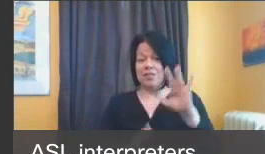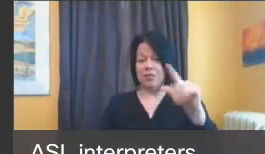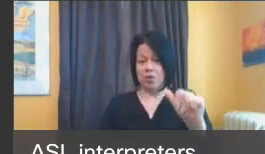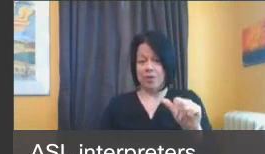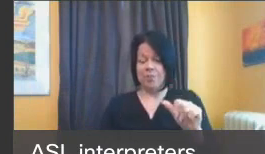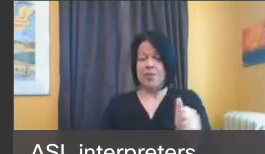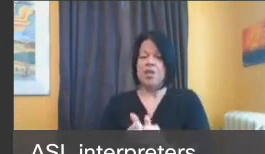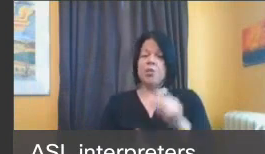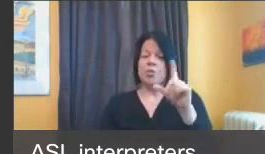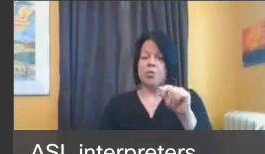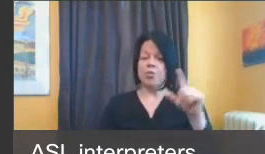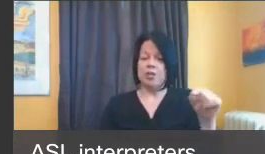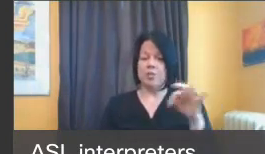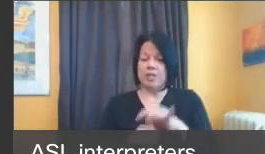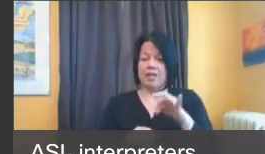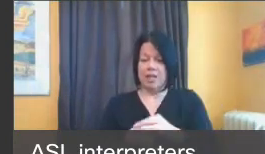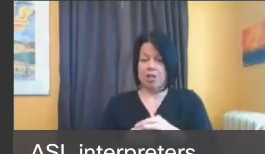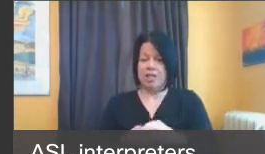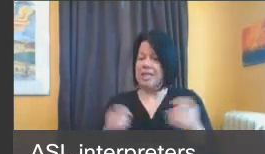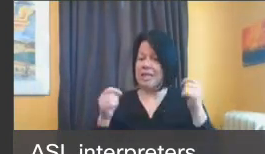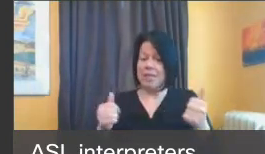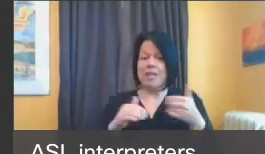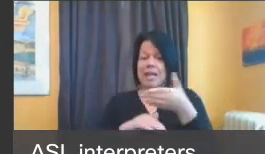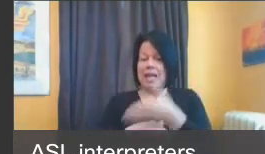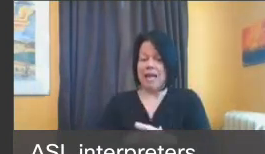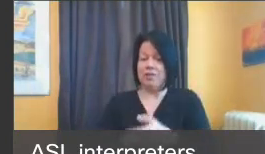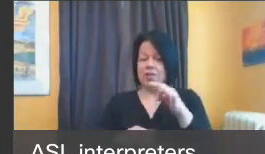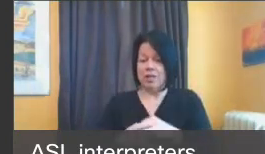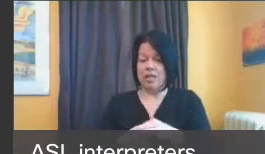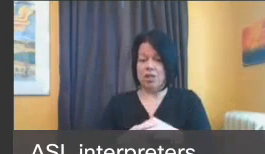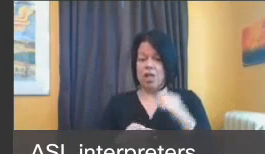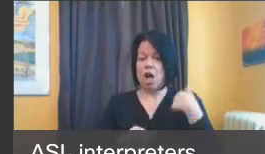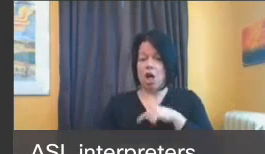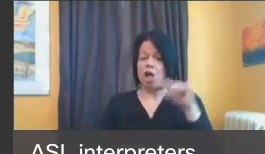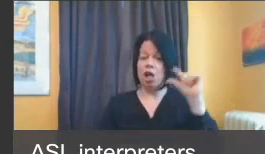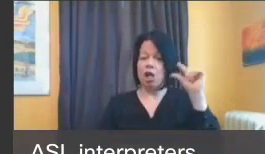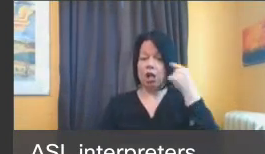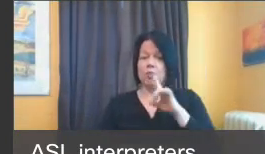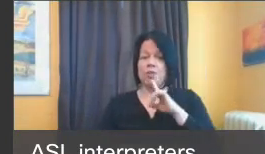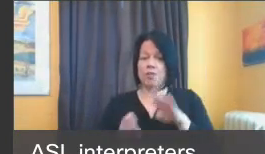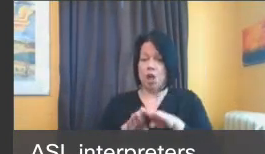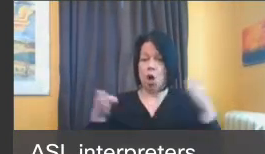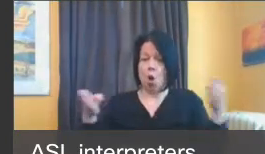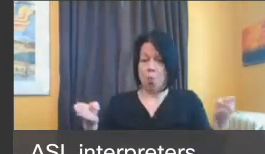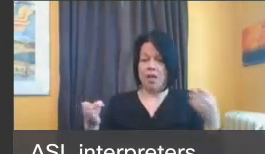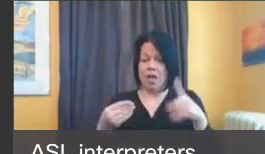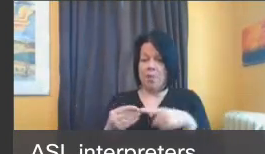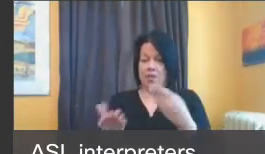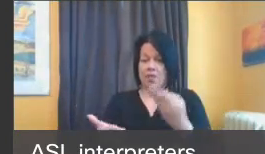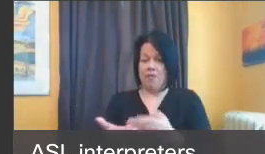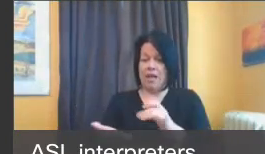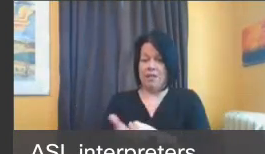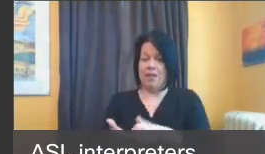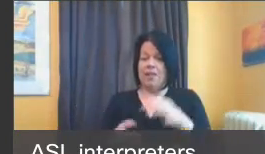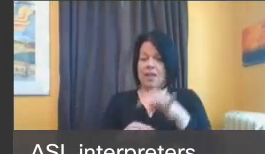2020 election, in the immediate aftermath of the election, our governor was very open about the fact that he felt that the